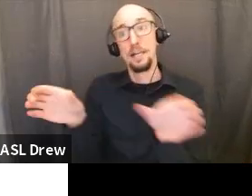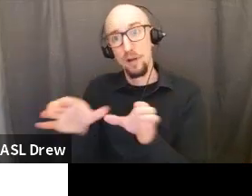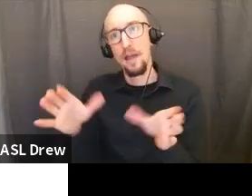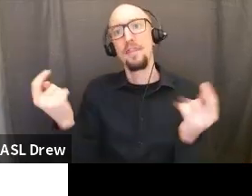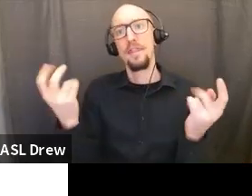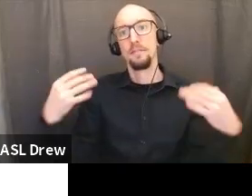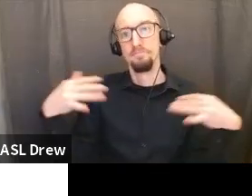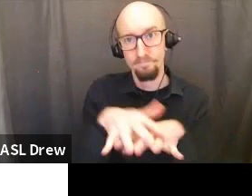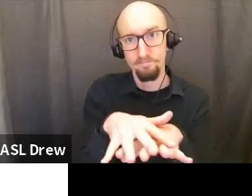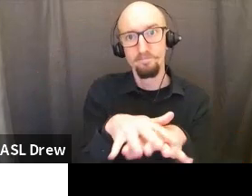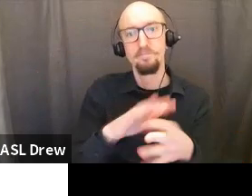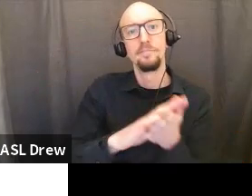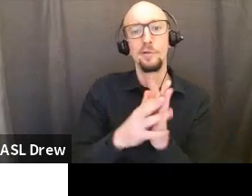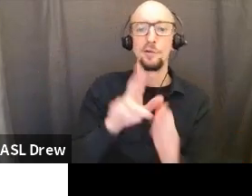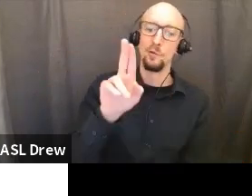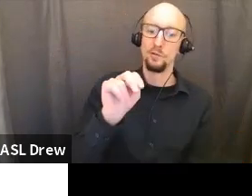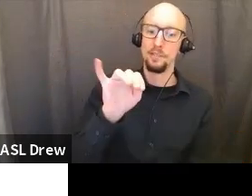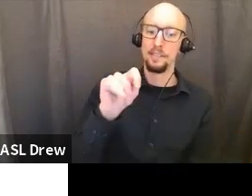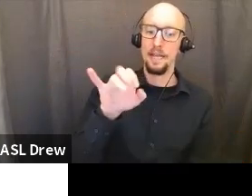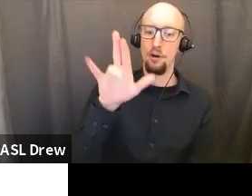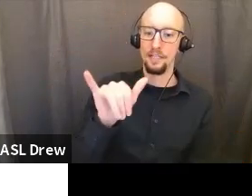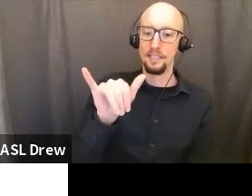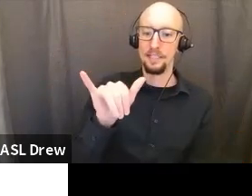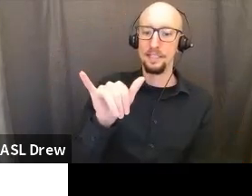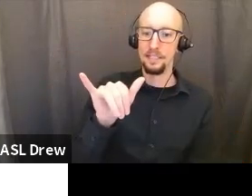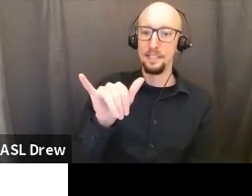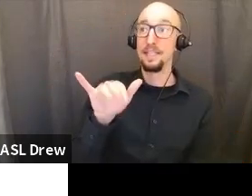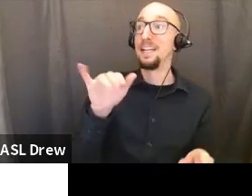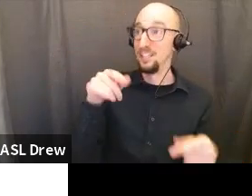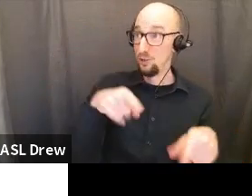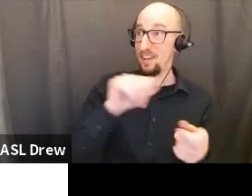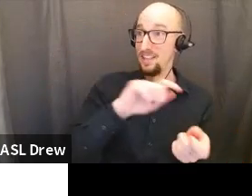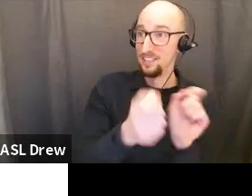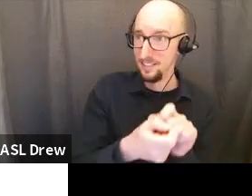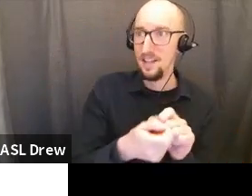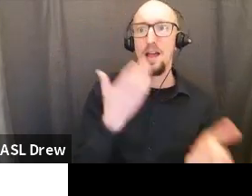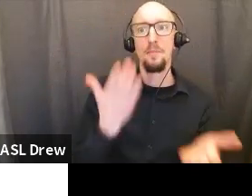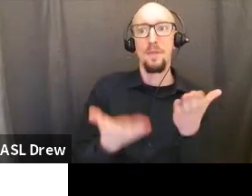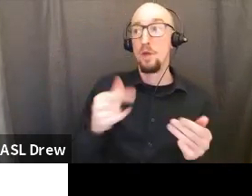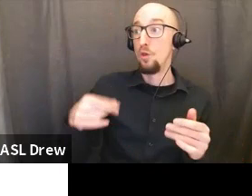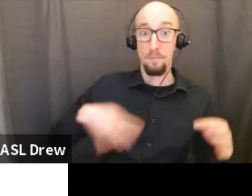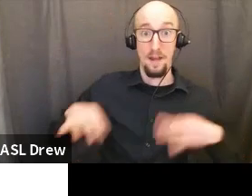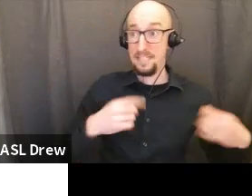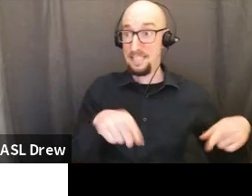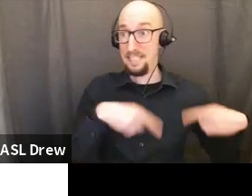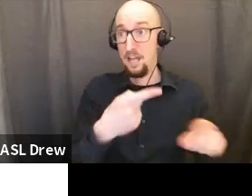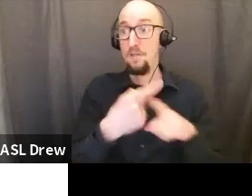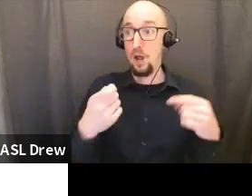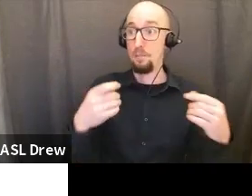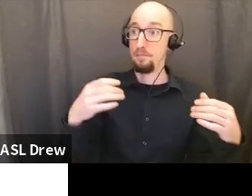desegregation to unitary status, they could end up losing the benefits of that